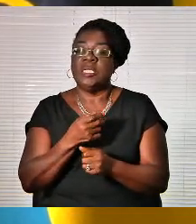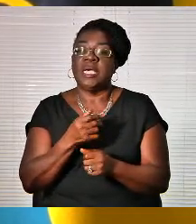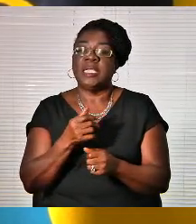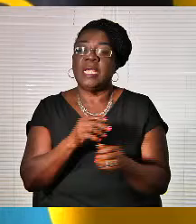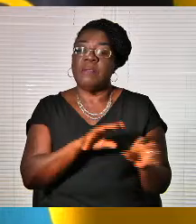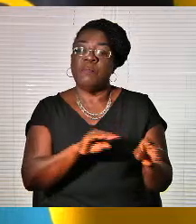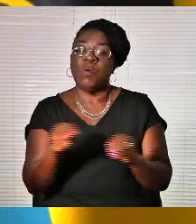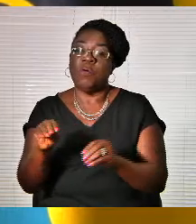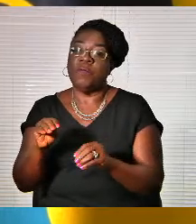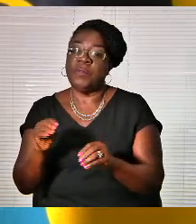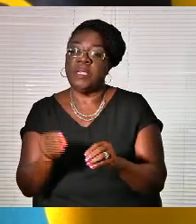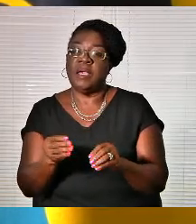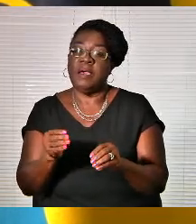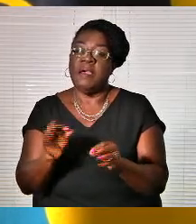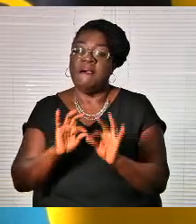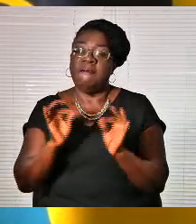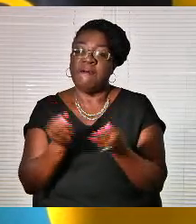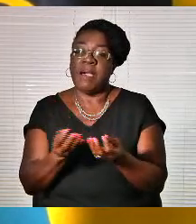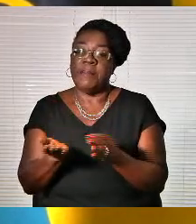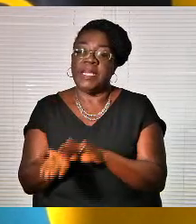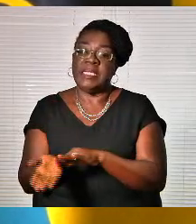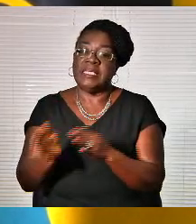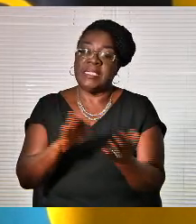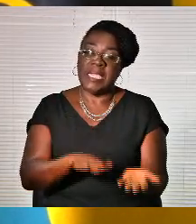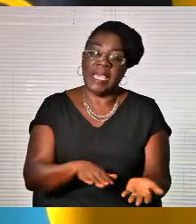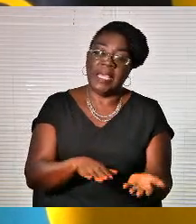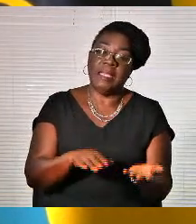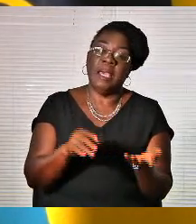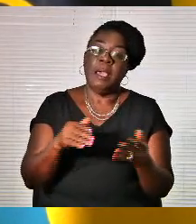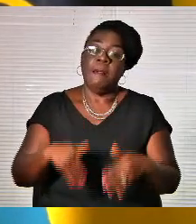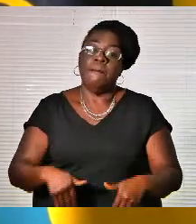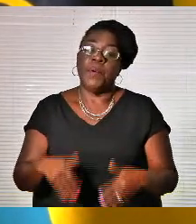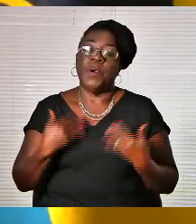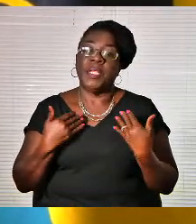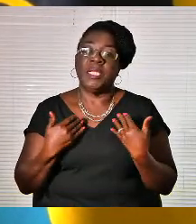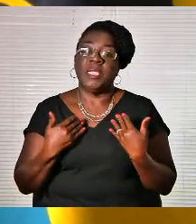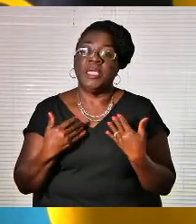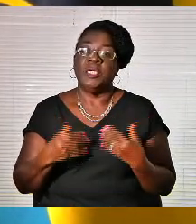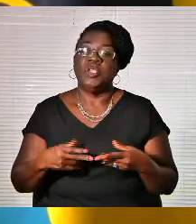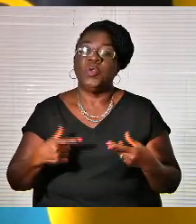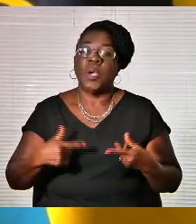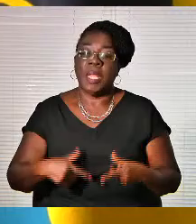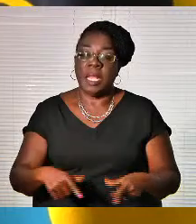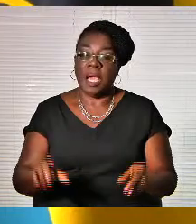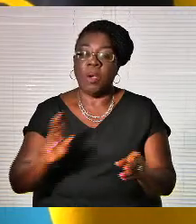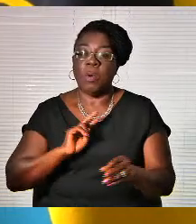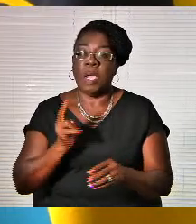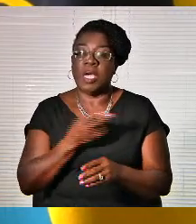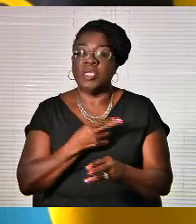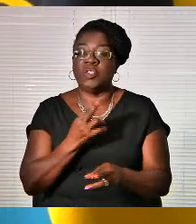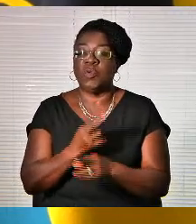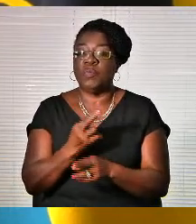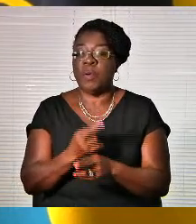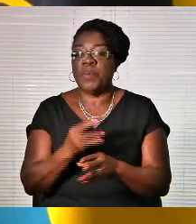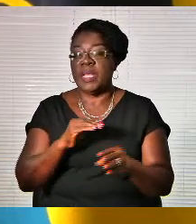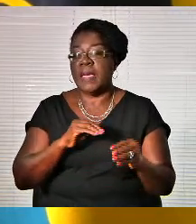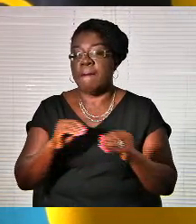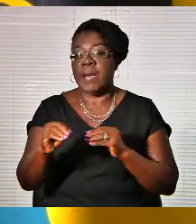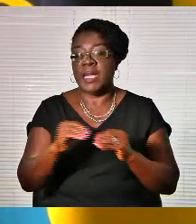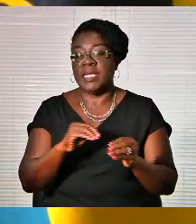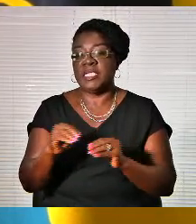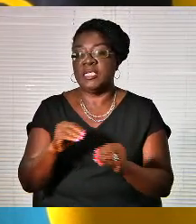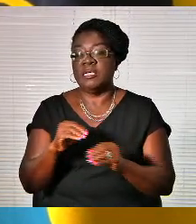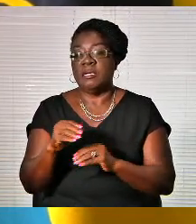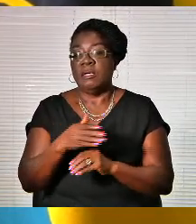removed in a timely manner, thus allowing us the opportunity to be able to properly manage